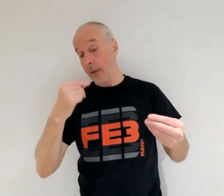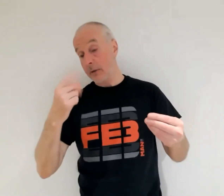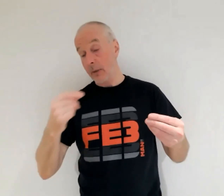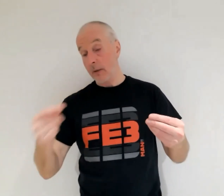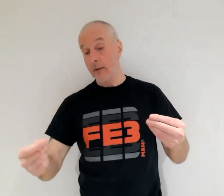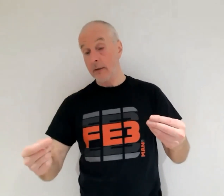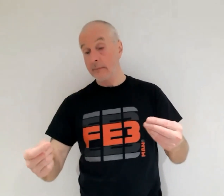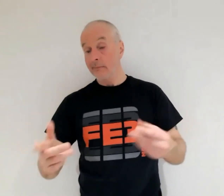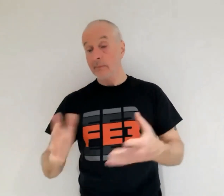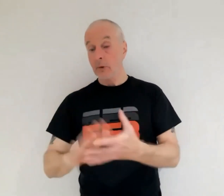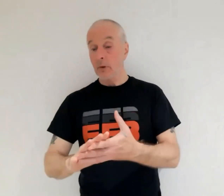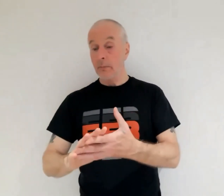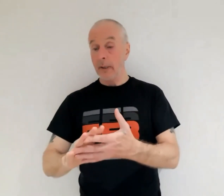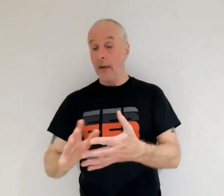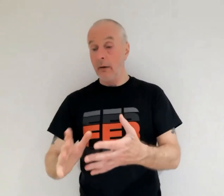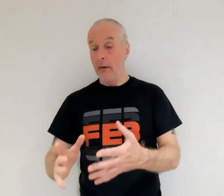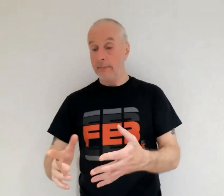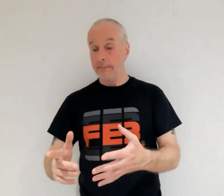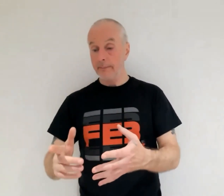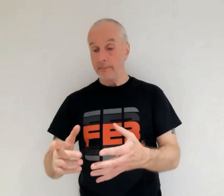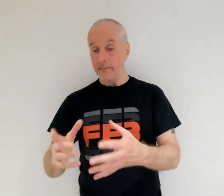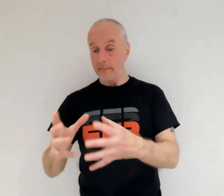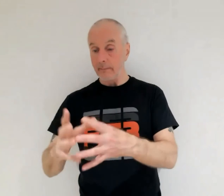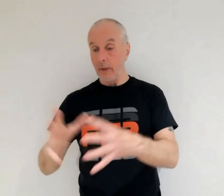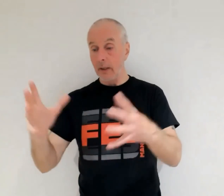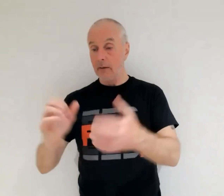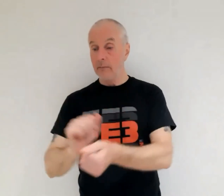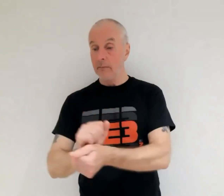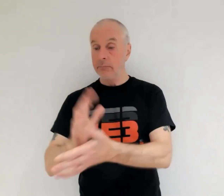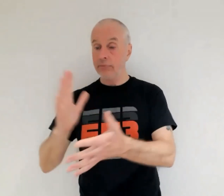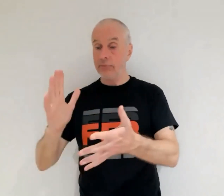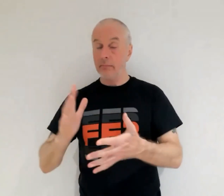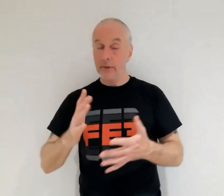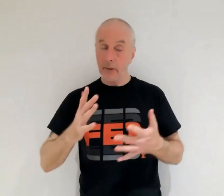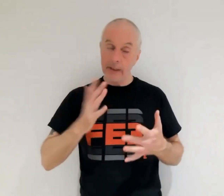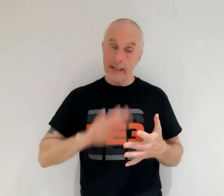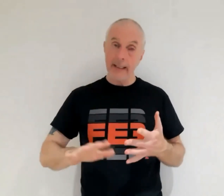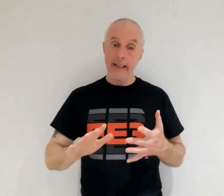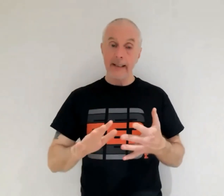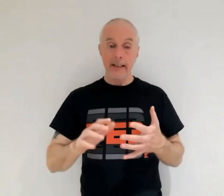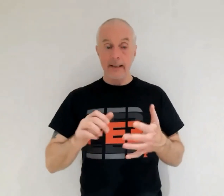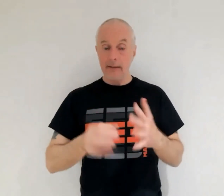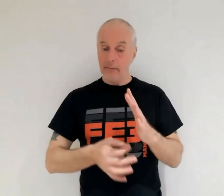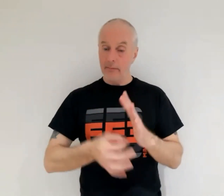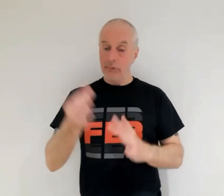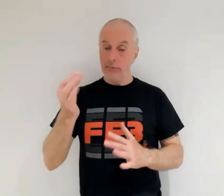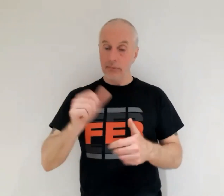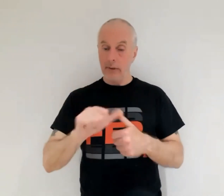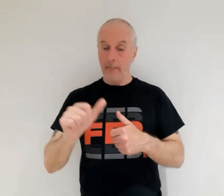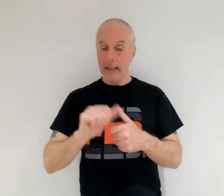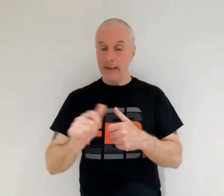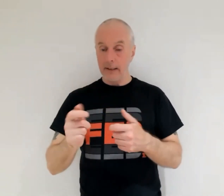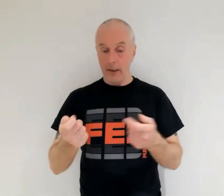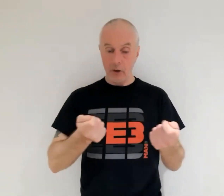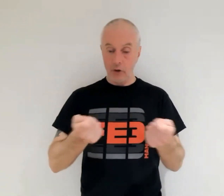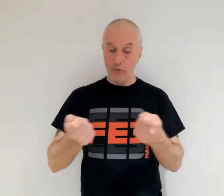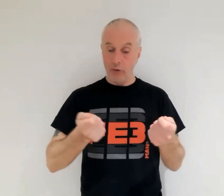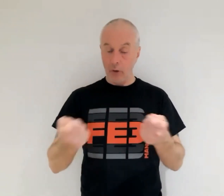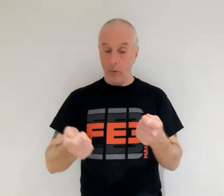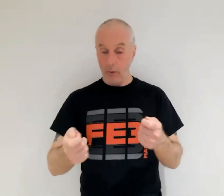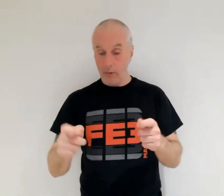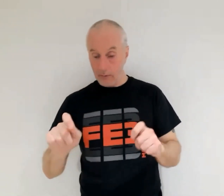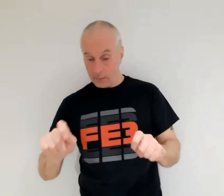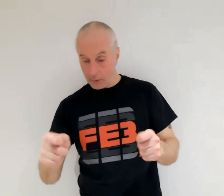incomplete combustion. So you would need a sort of smarter control scheme basically to be able to control the aeration rate, which isn't